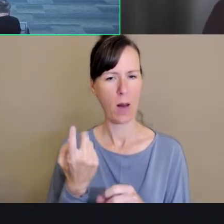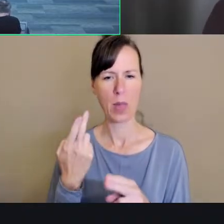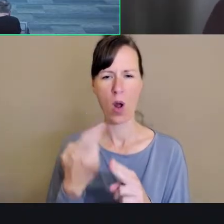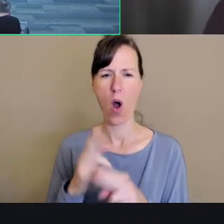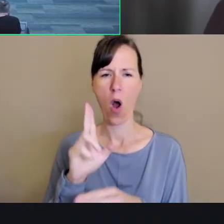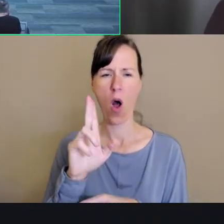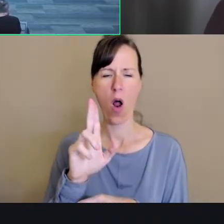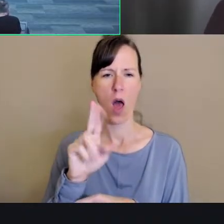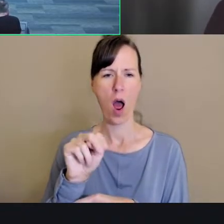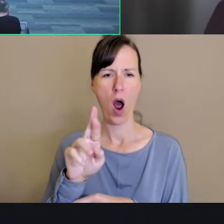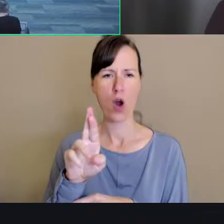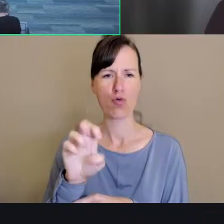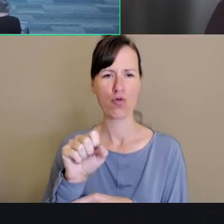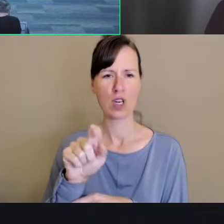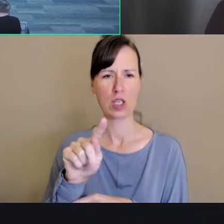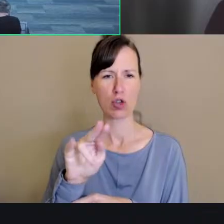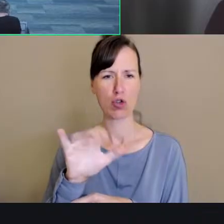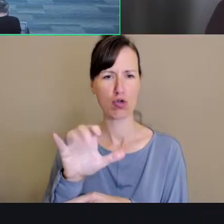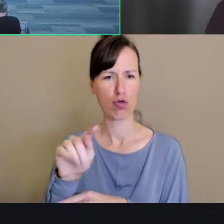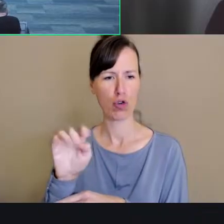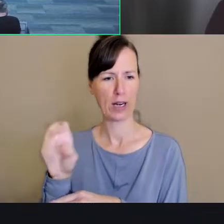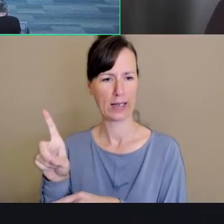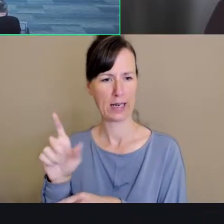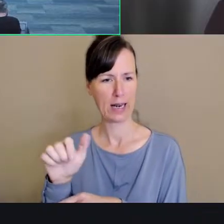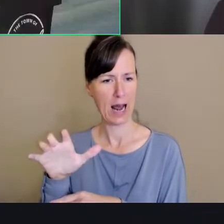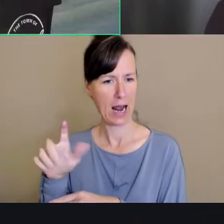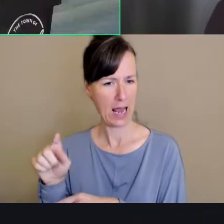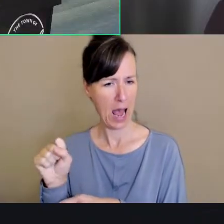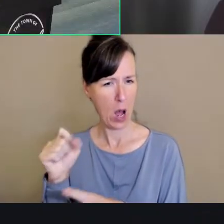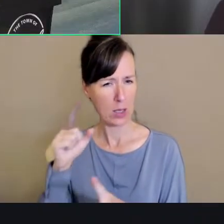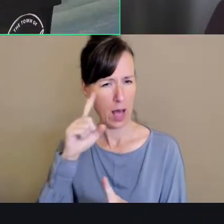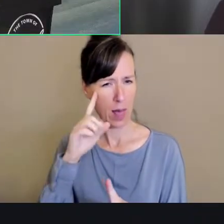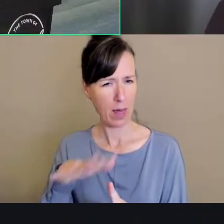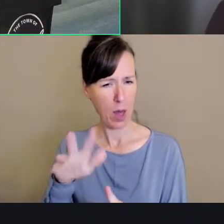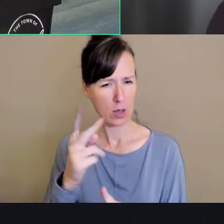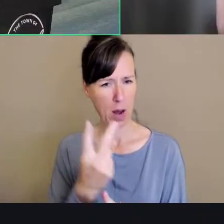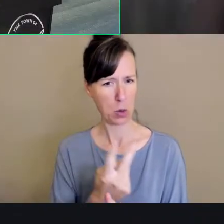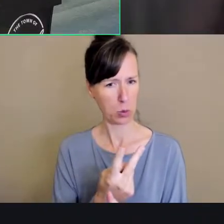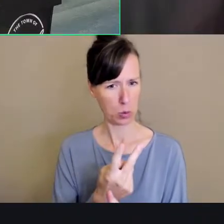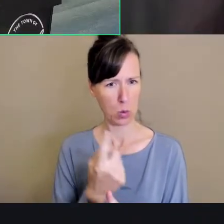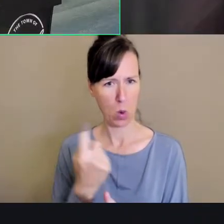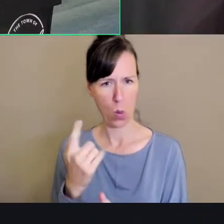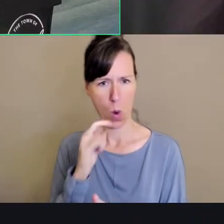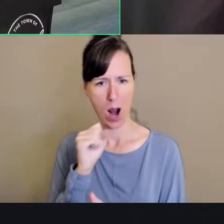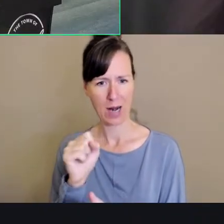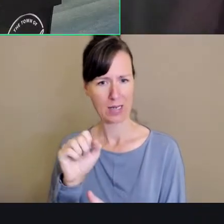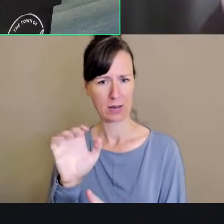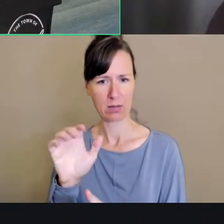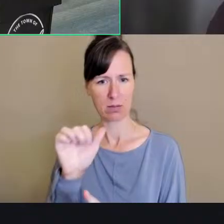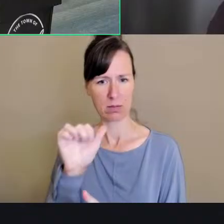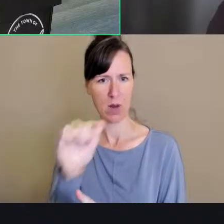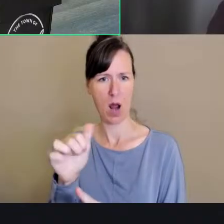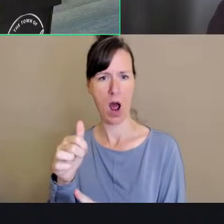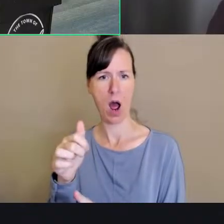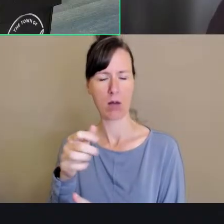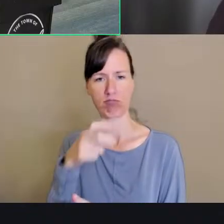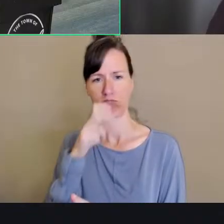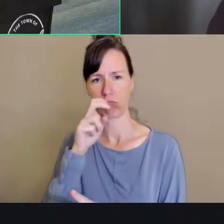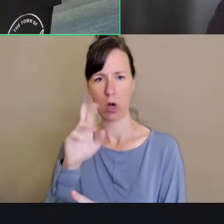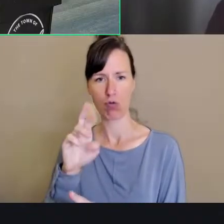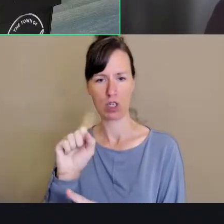one of them is the non-restricted. The town is using any reserves, money, the deficit from